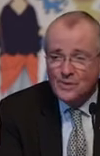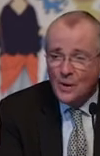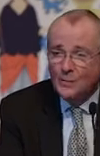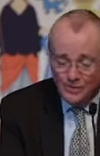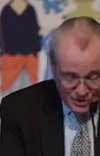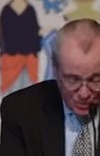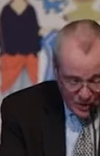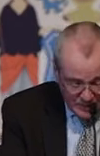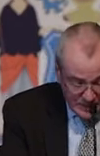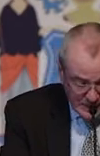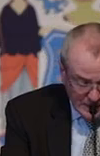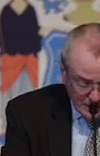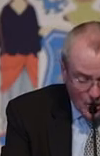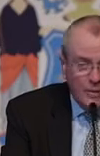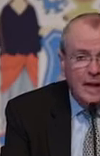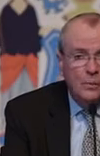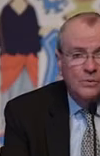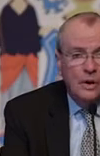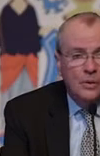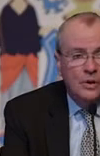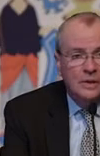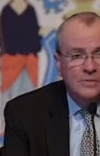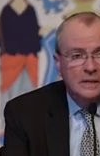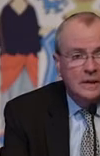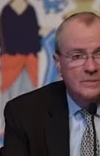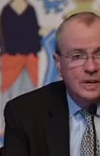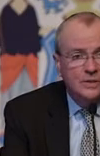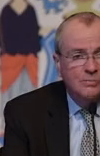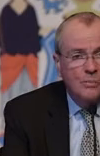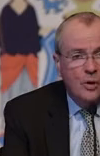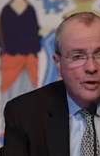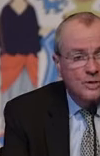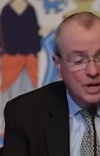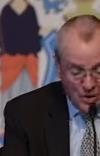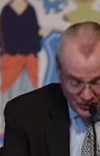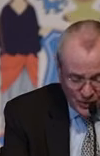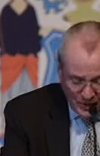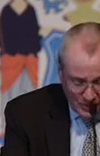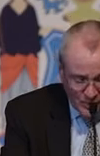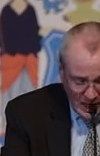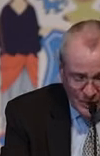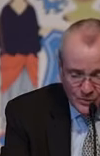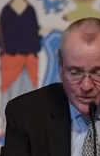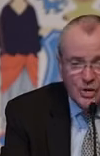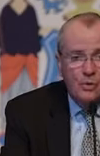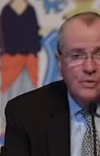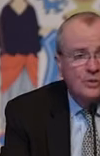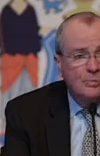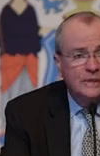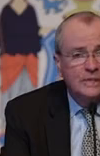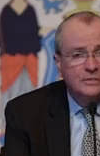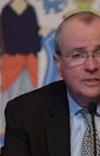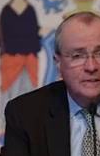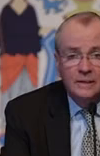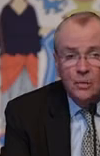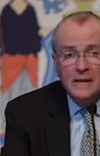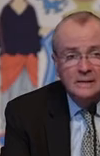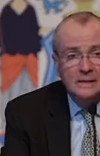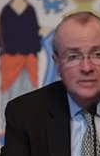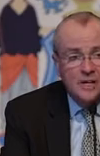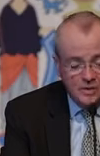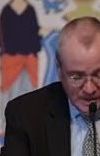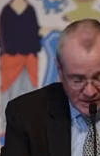was in Wildwood this morning, but part of that was I went over to the Vietnam Veterans Memorial, which I always do when I'm in Wildwood, with Joe Griffey's my dear friend and a